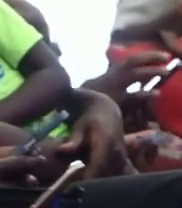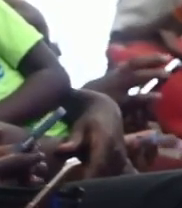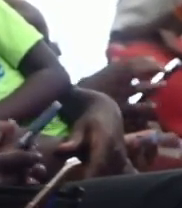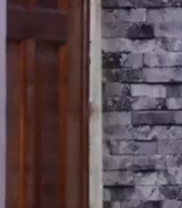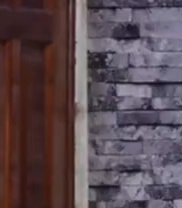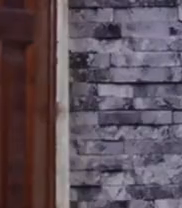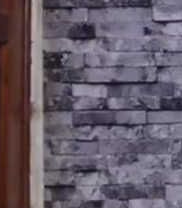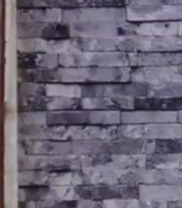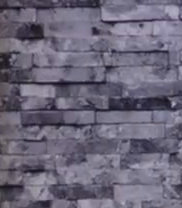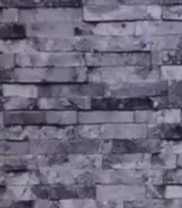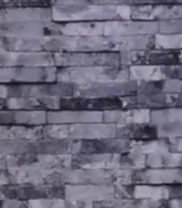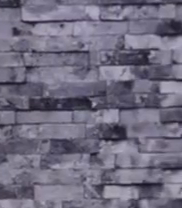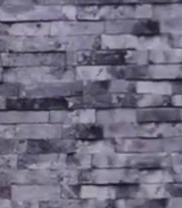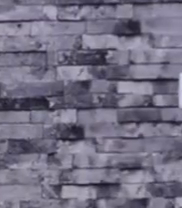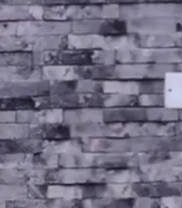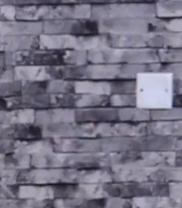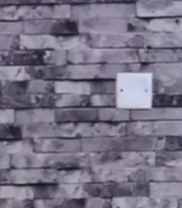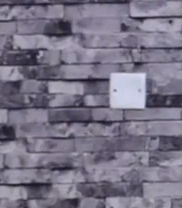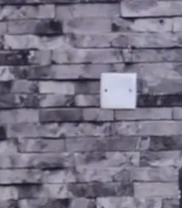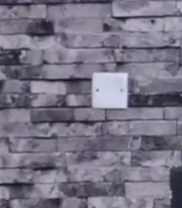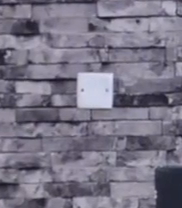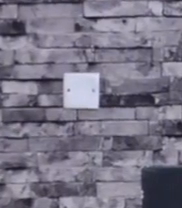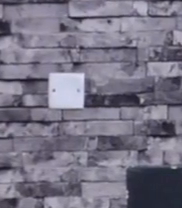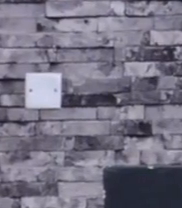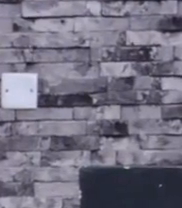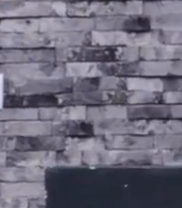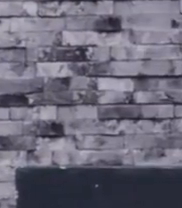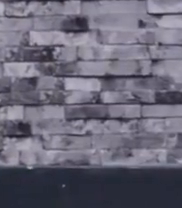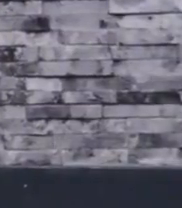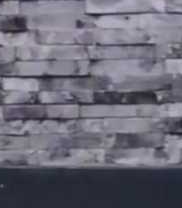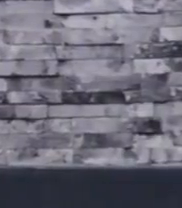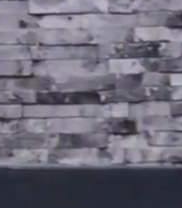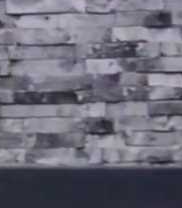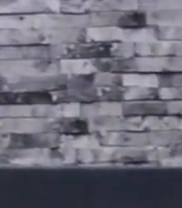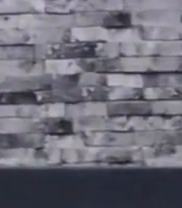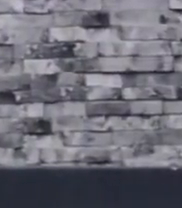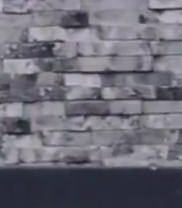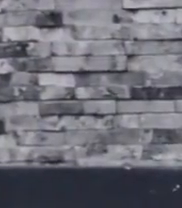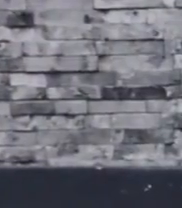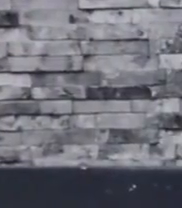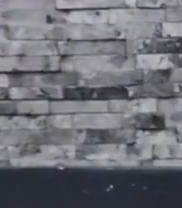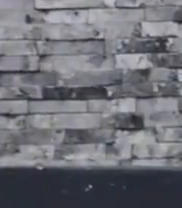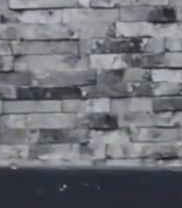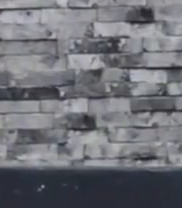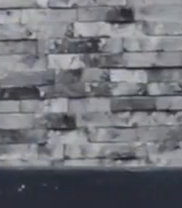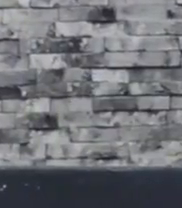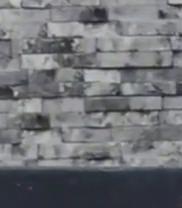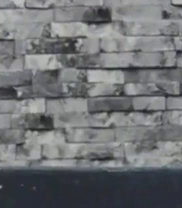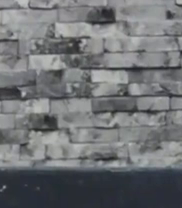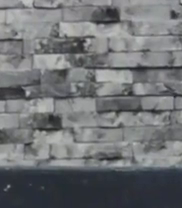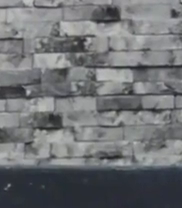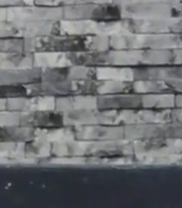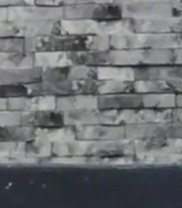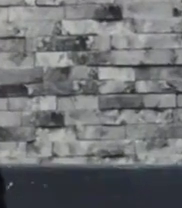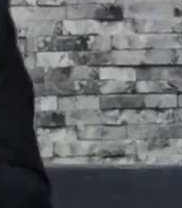badilika. So let's say you're staring at your problem. Hiyo inamaanisha unatazama unaangalia shida yako.